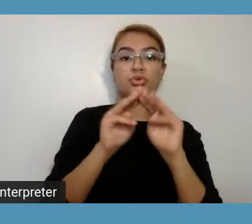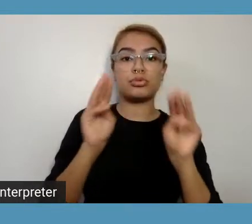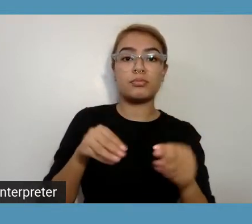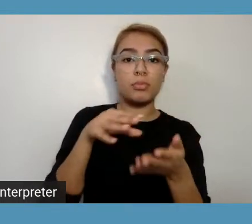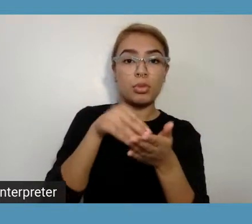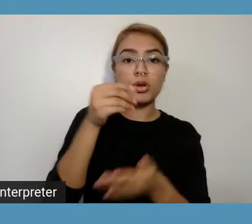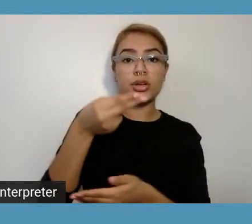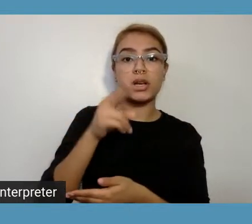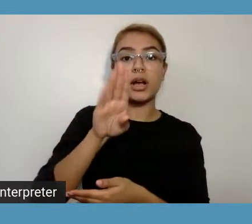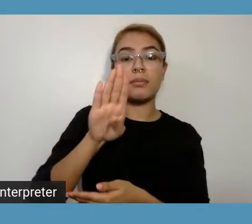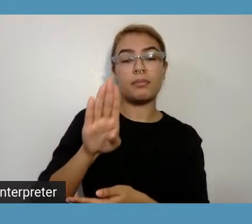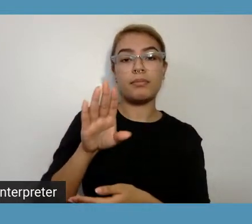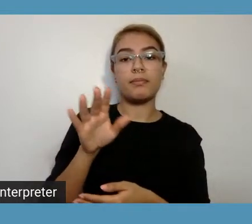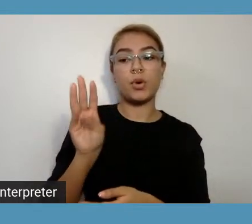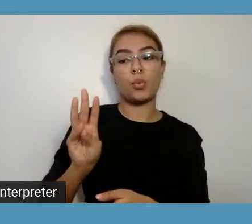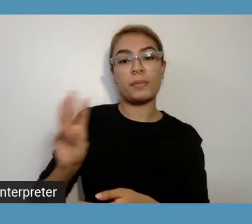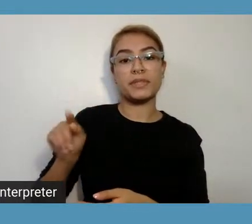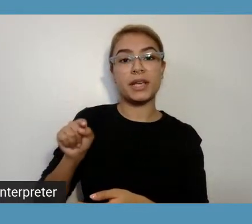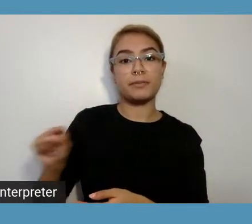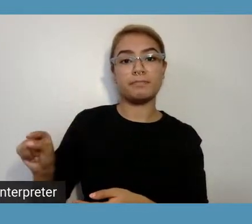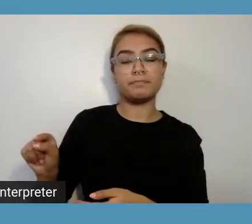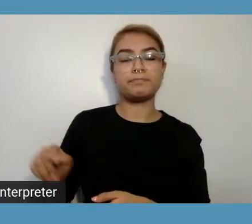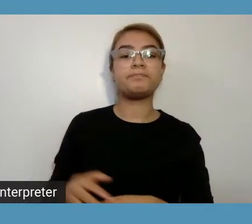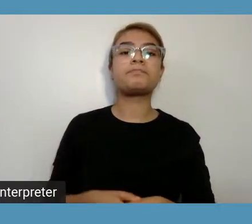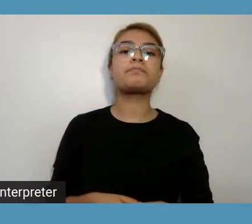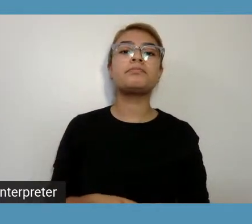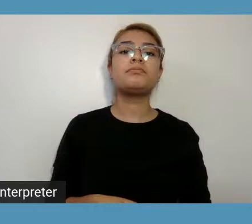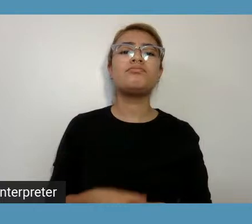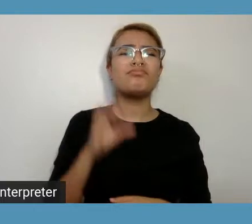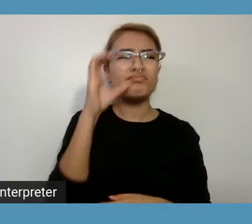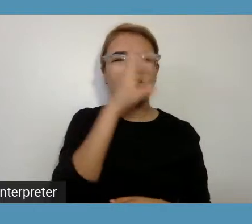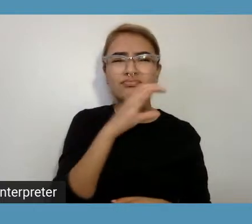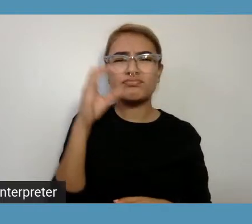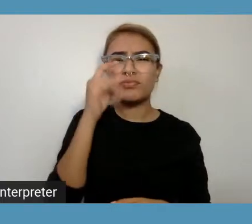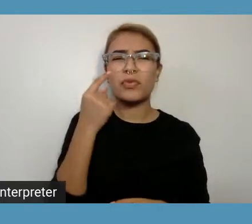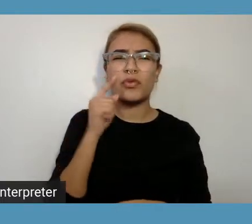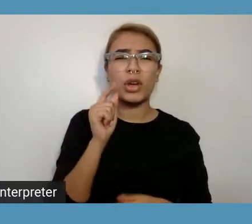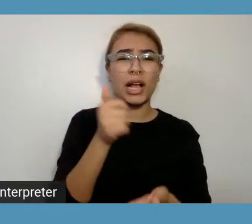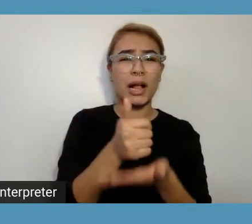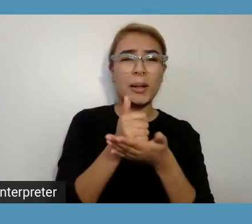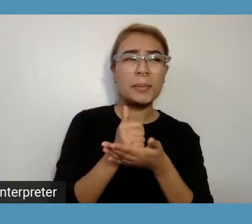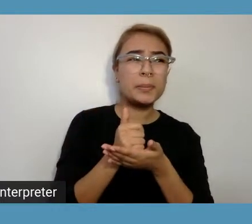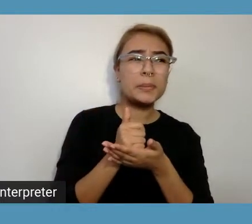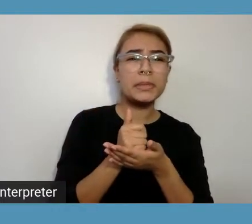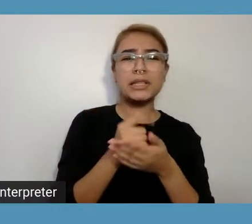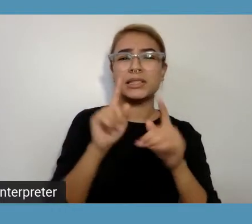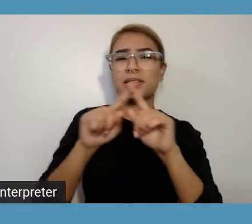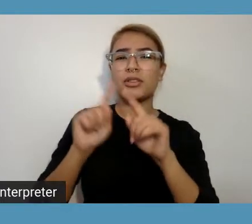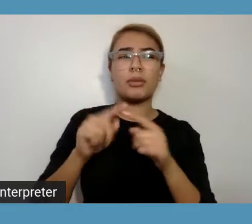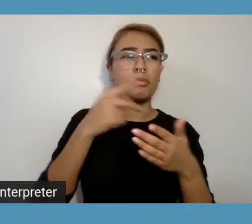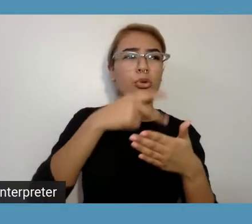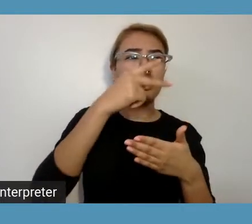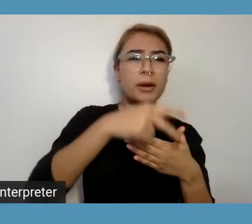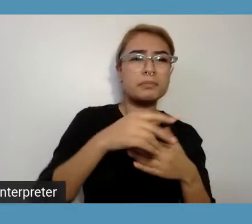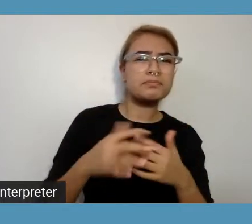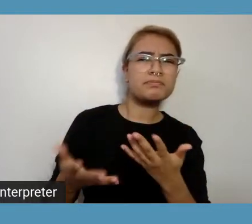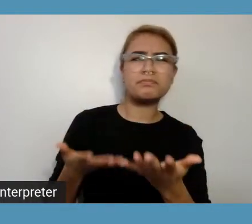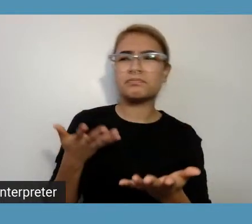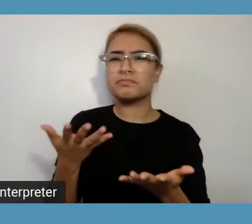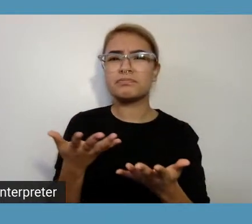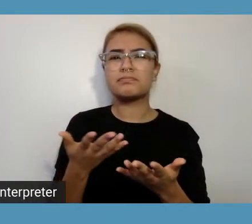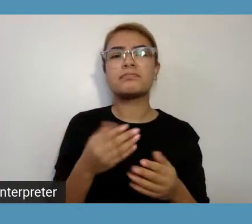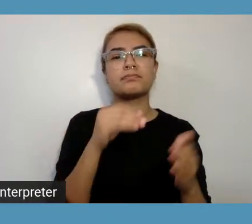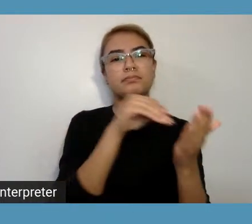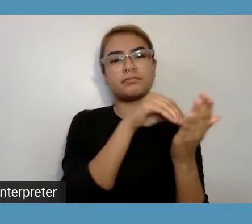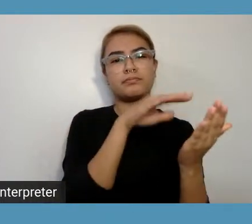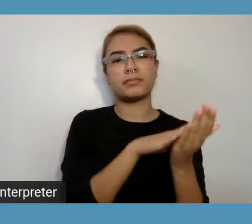at museum-hub.org. If you're looking for help between programs, please visit this forum, create a login, and post your